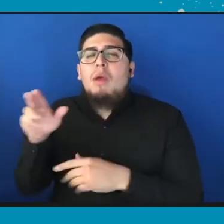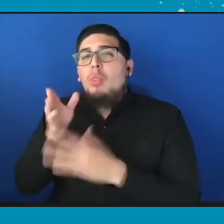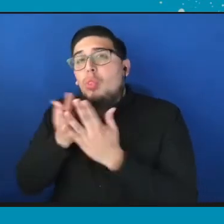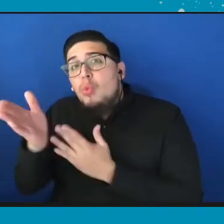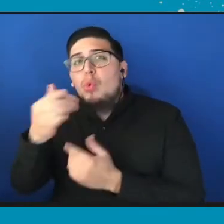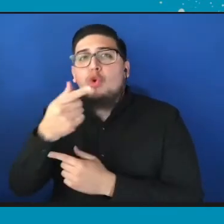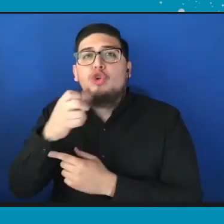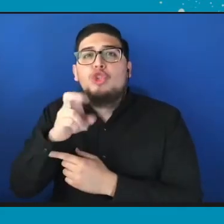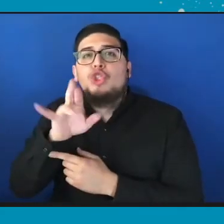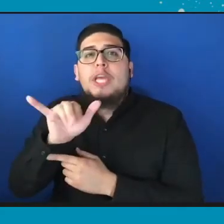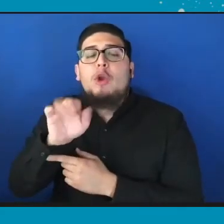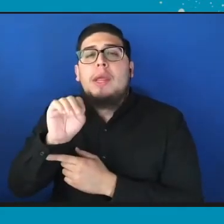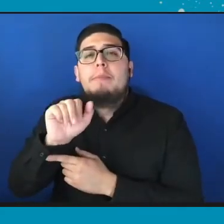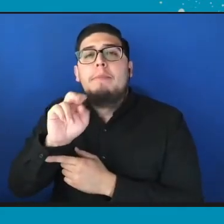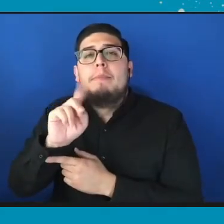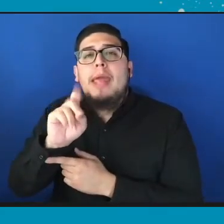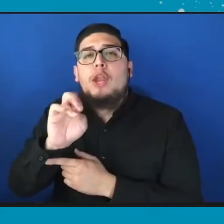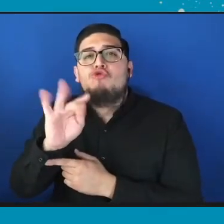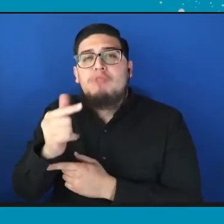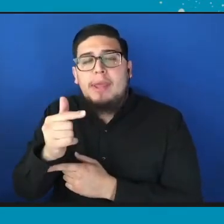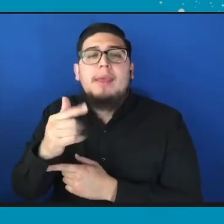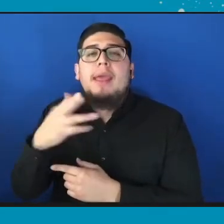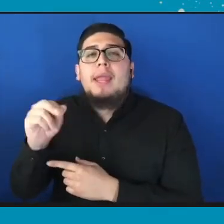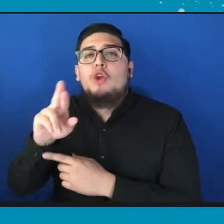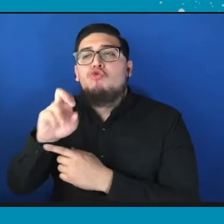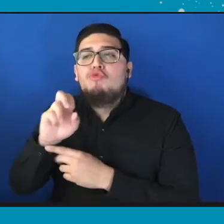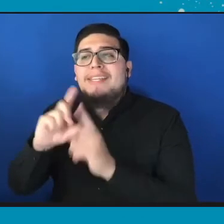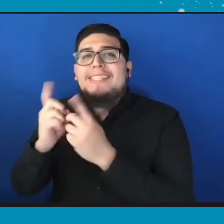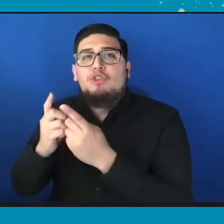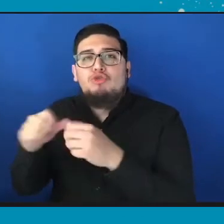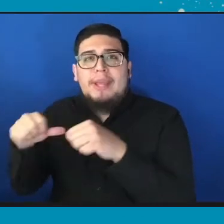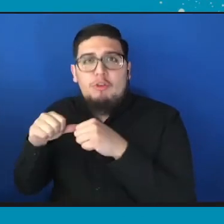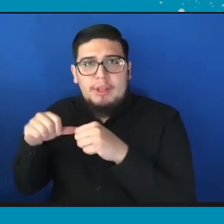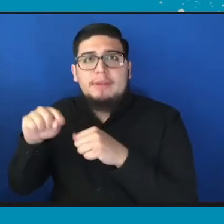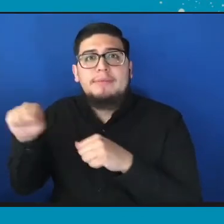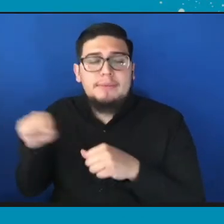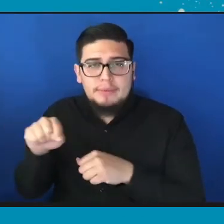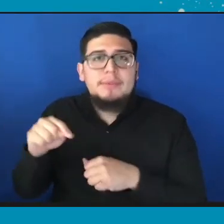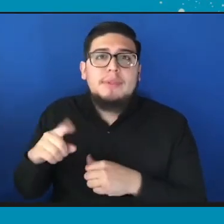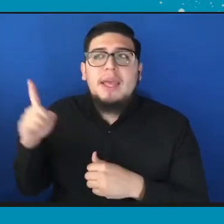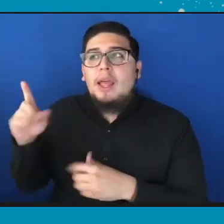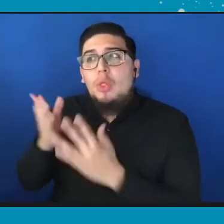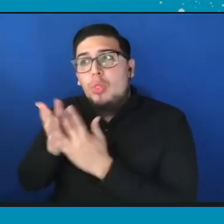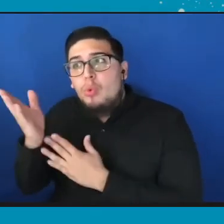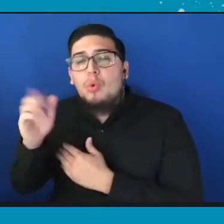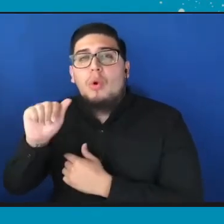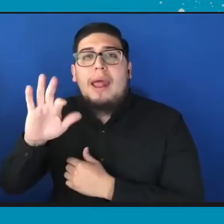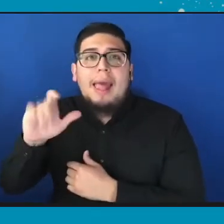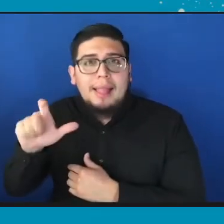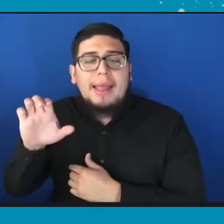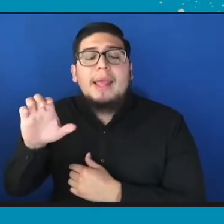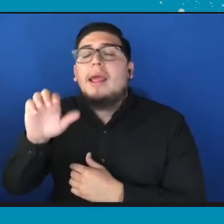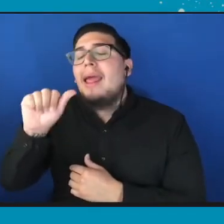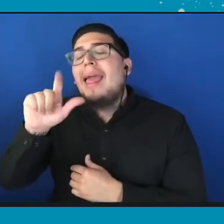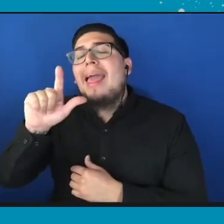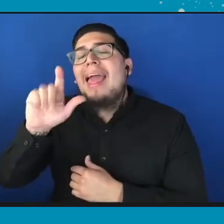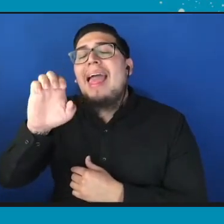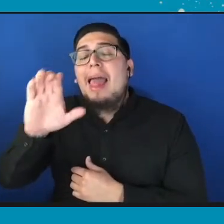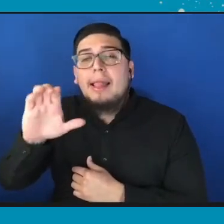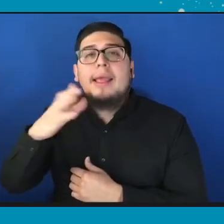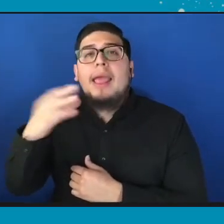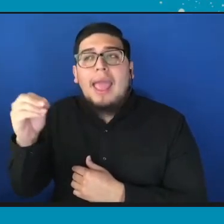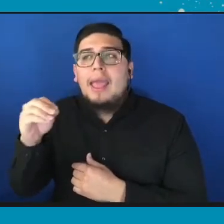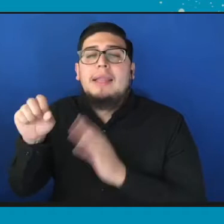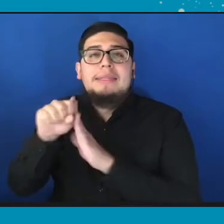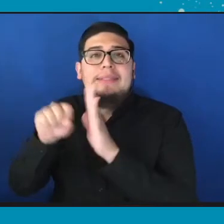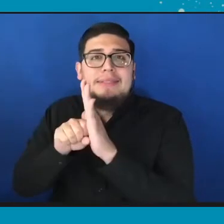ID started to get pushed out through ALEC into all these state legislatures. And what's really alarming